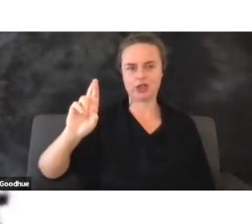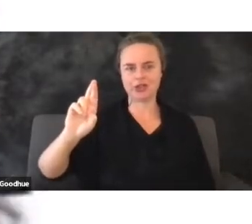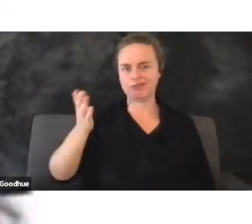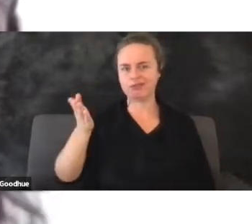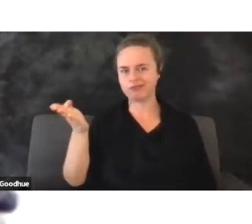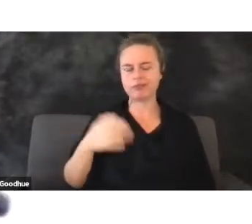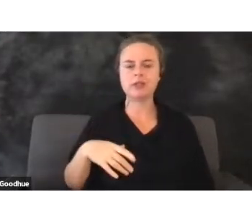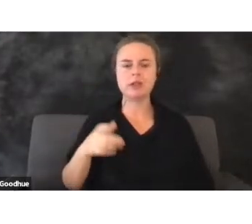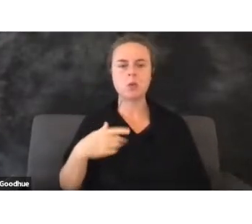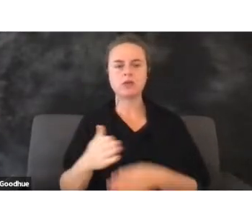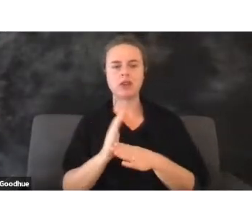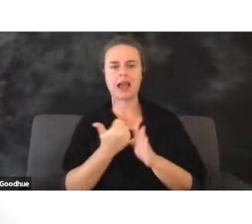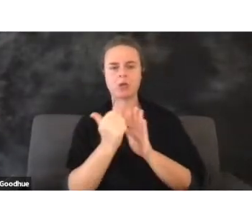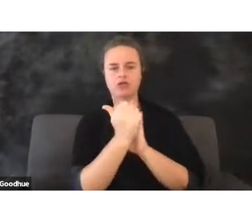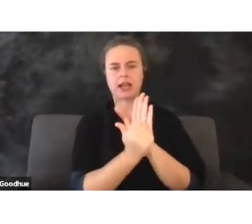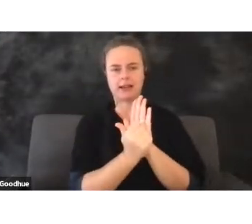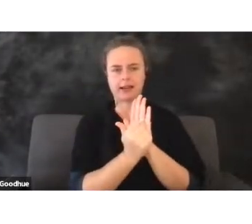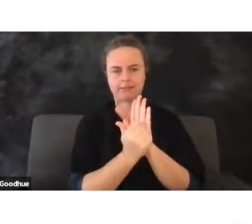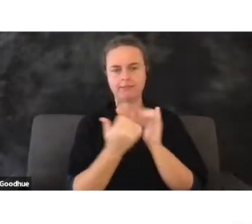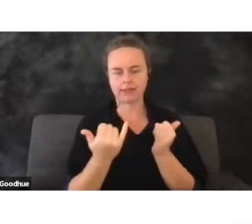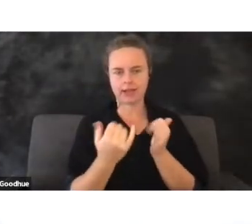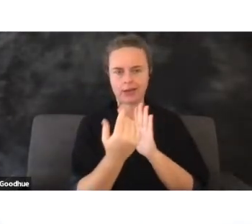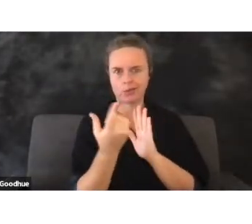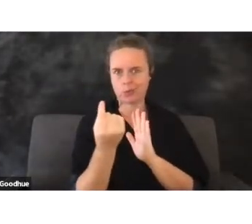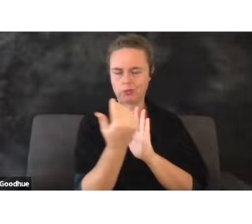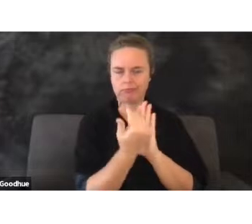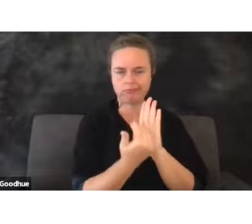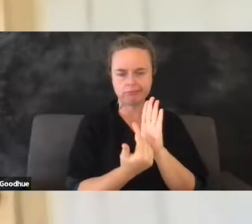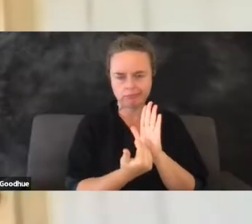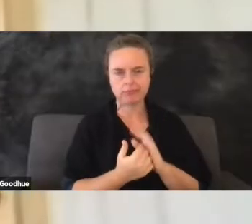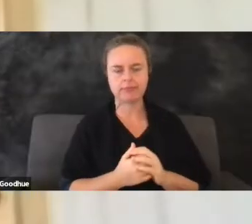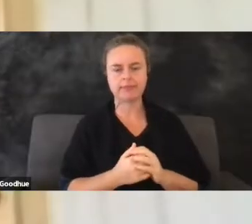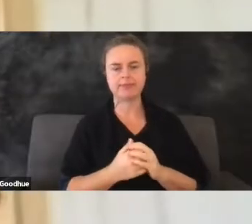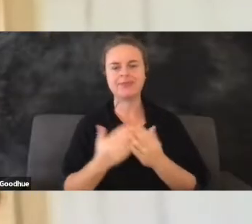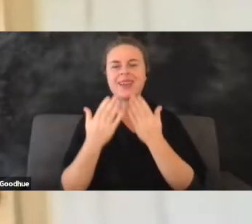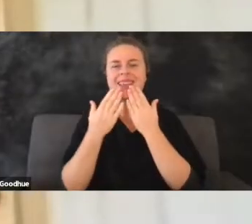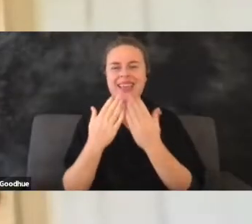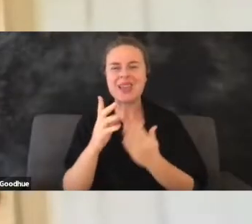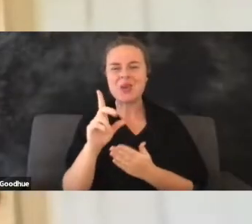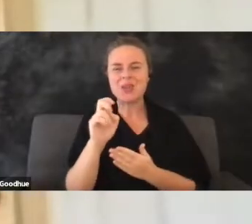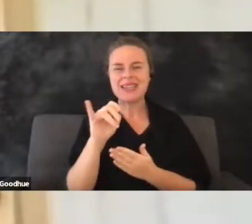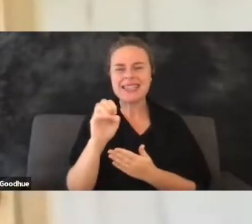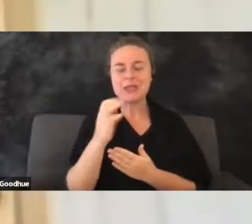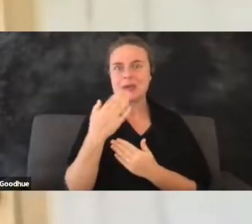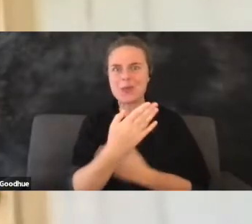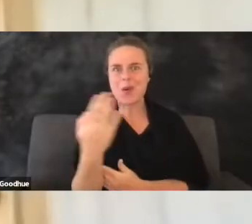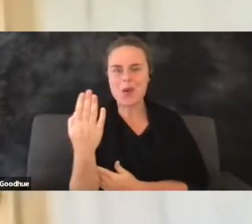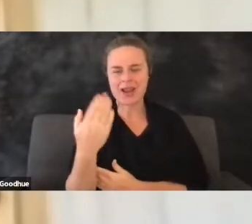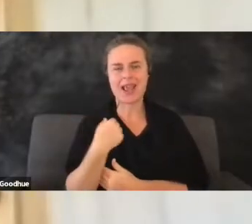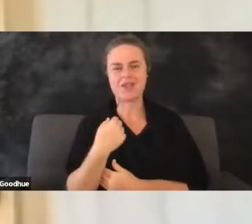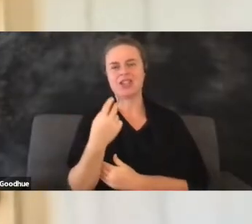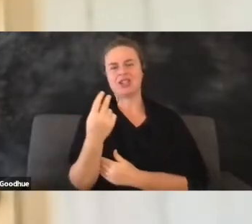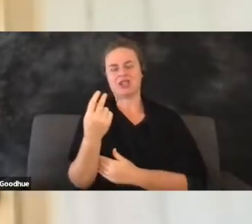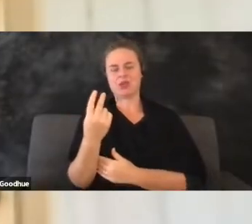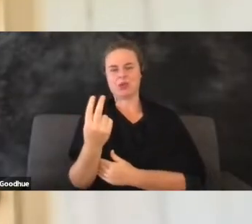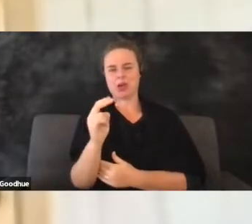agenda for the day today, for the time that we spend together. Yeah, thanks, Denise. Good morning, everyone. So I've got 2 notes for you. I'll